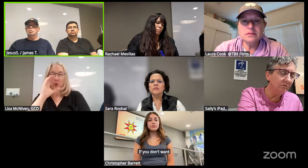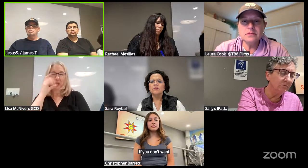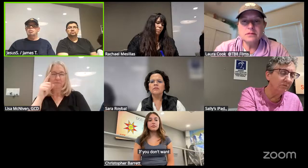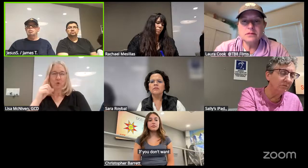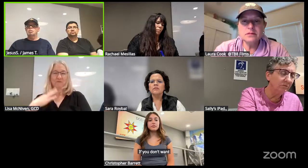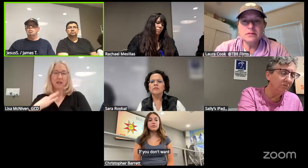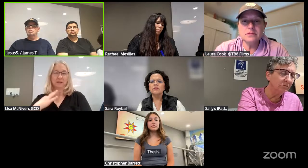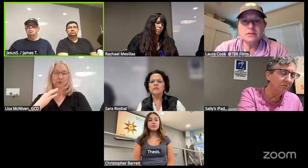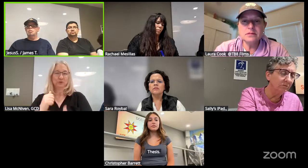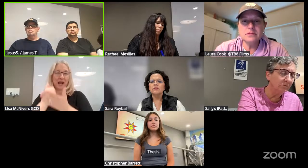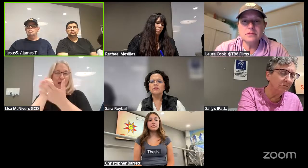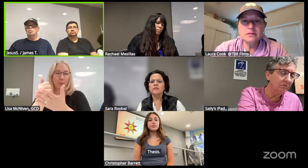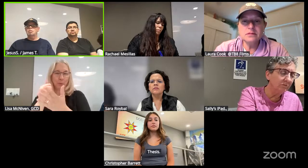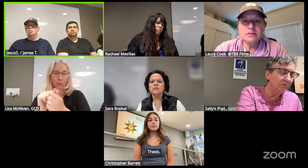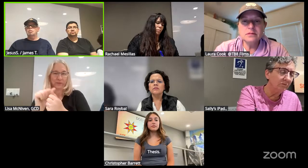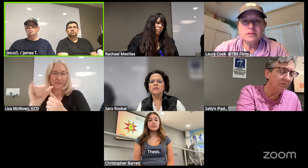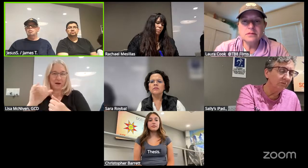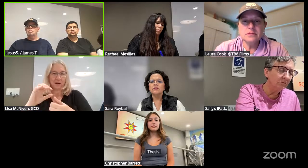DCC.